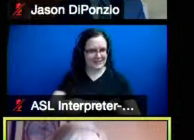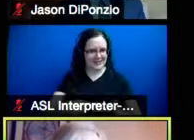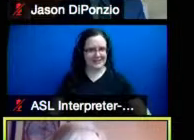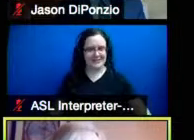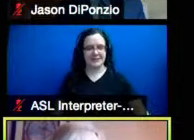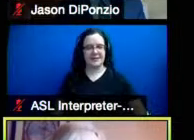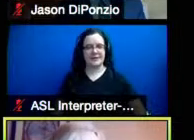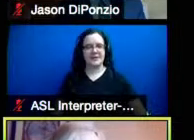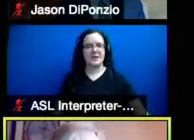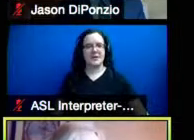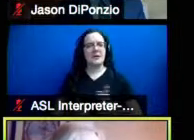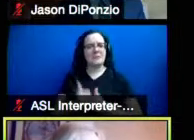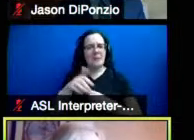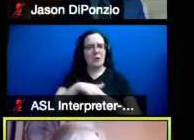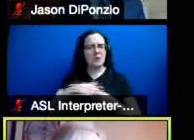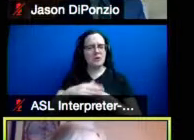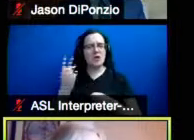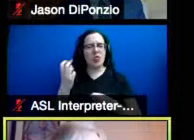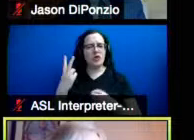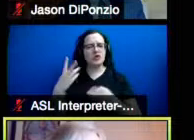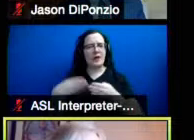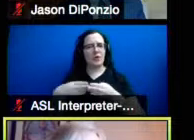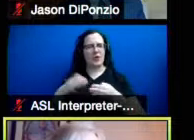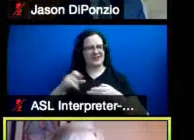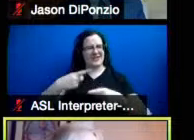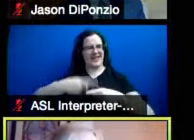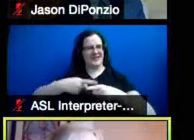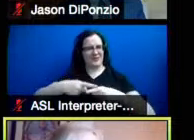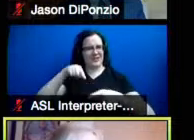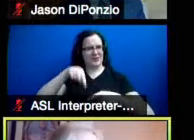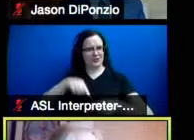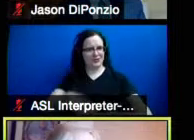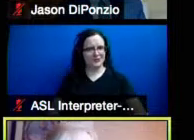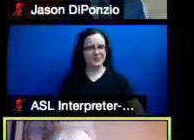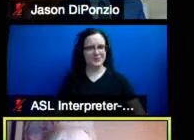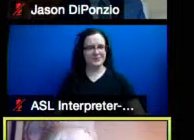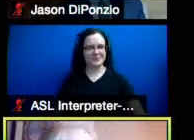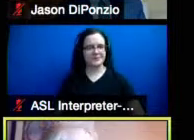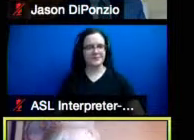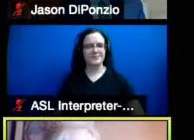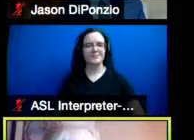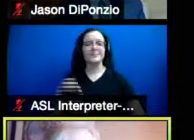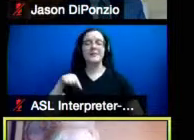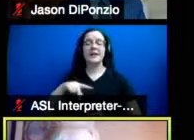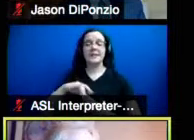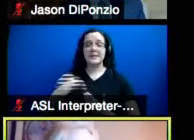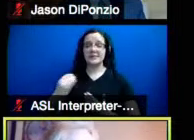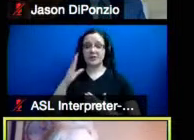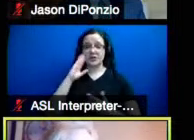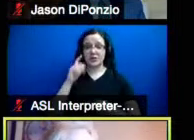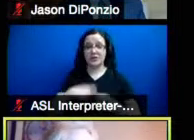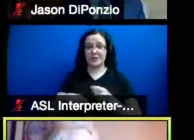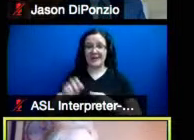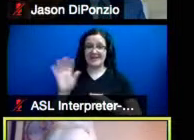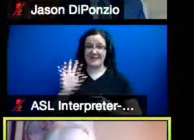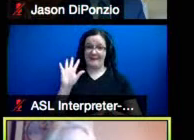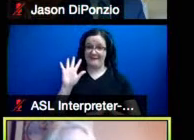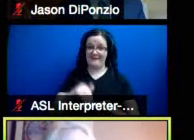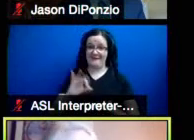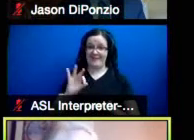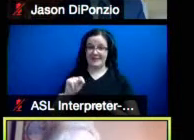the 12 Corners proper intersection. This project will replace approximately 5,000